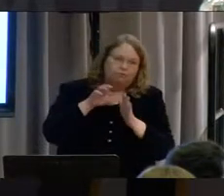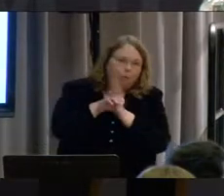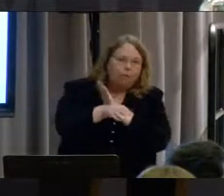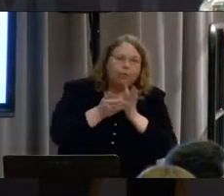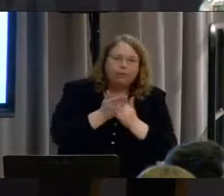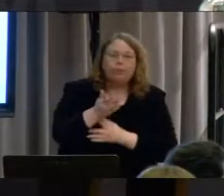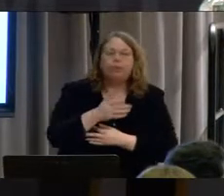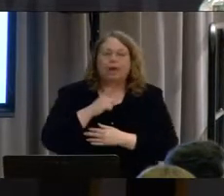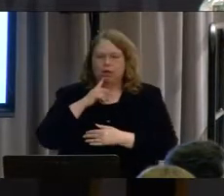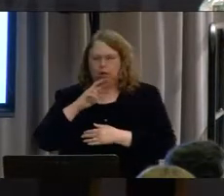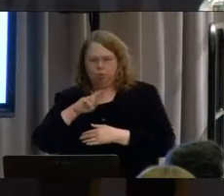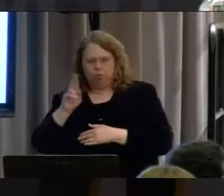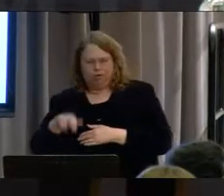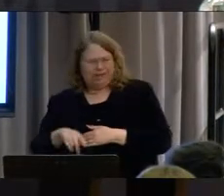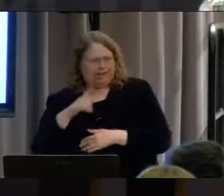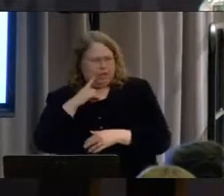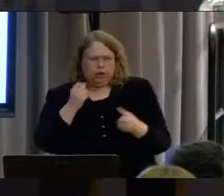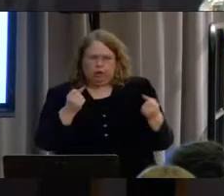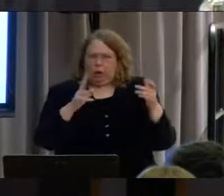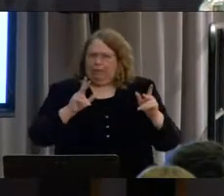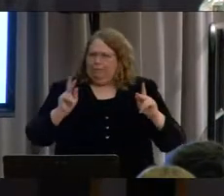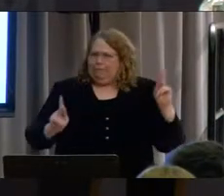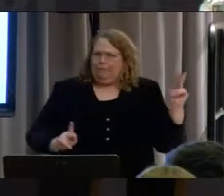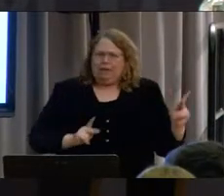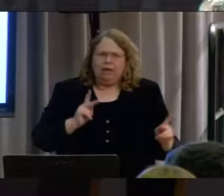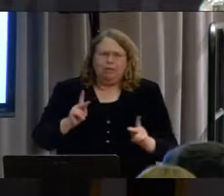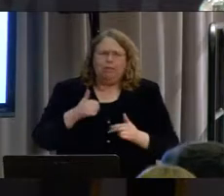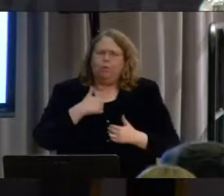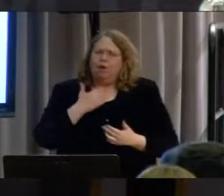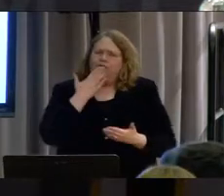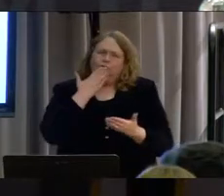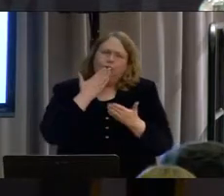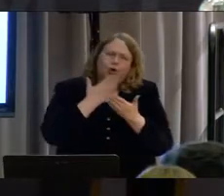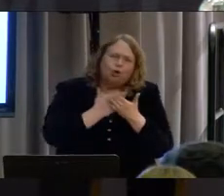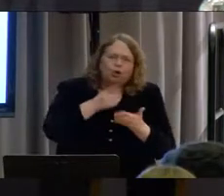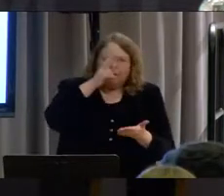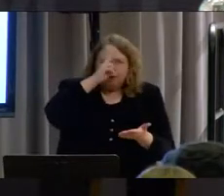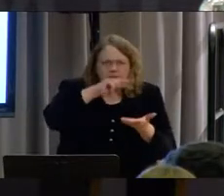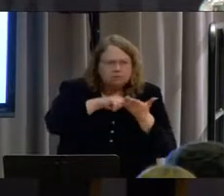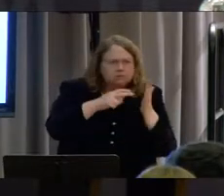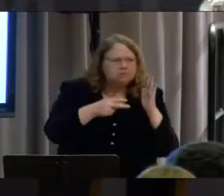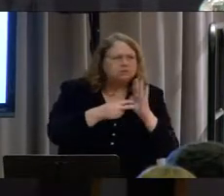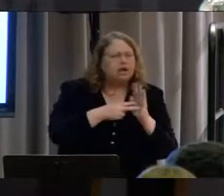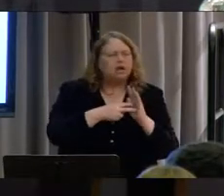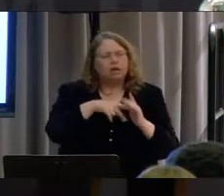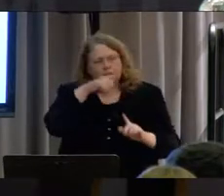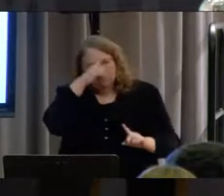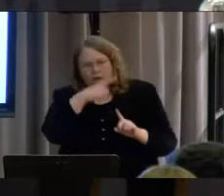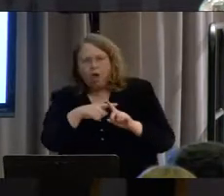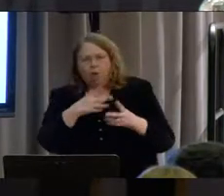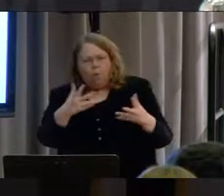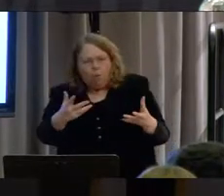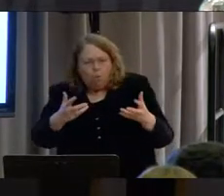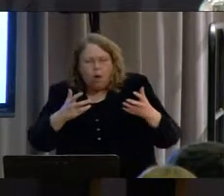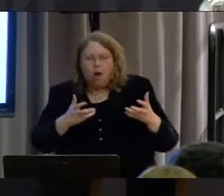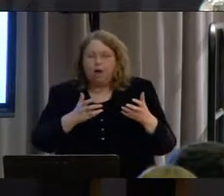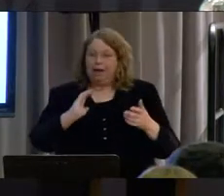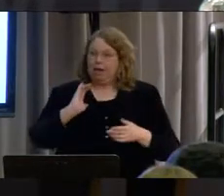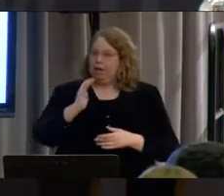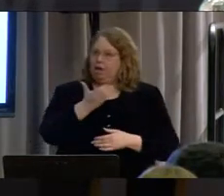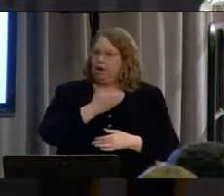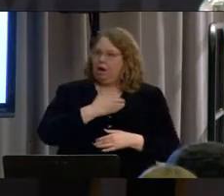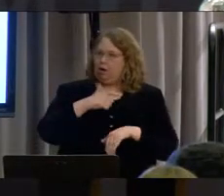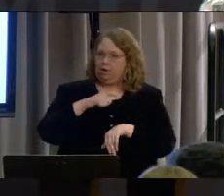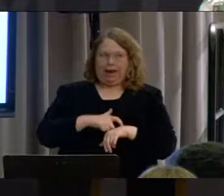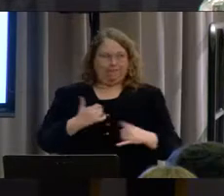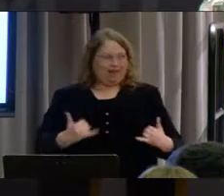have the opportunity now. I think there's so many people of goodwill and so many people who are determined that in our moment of